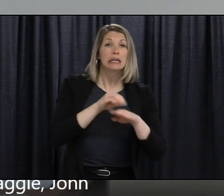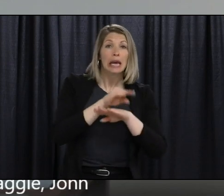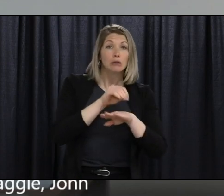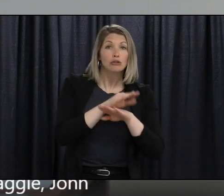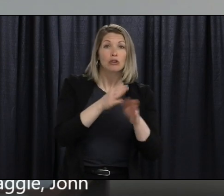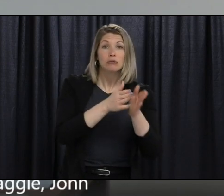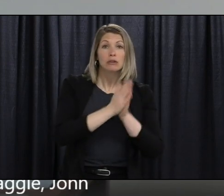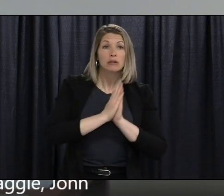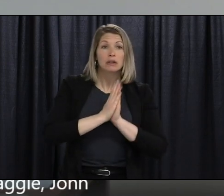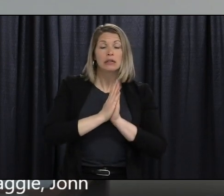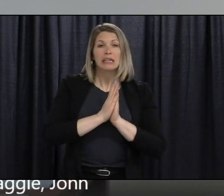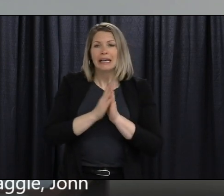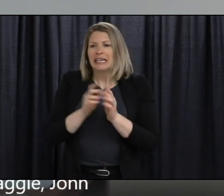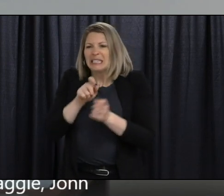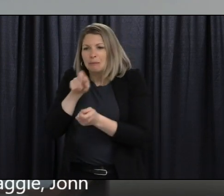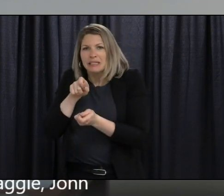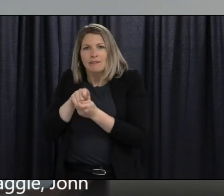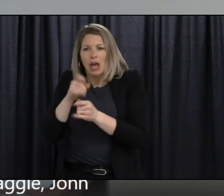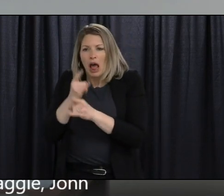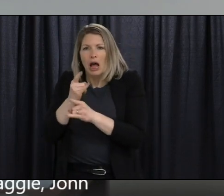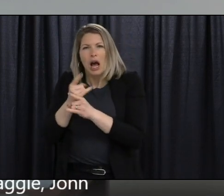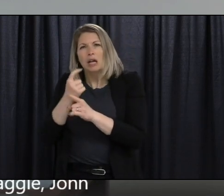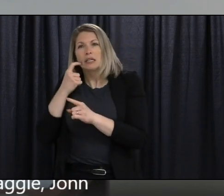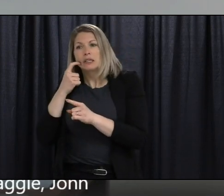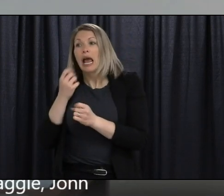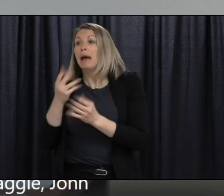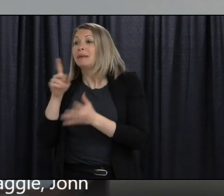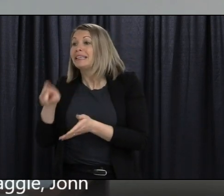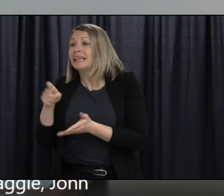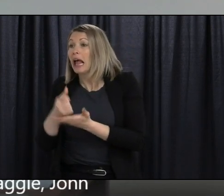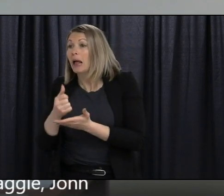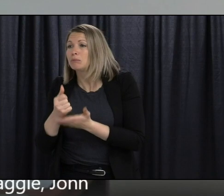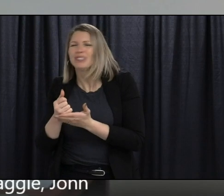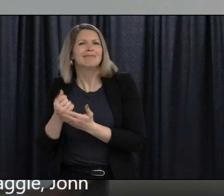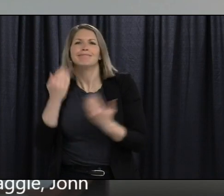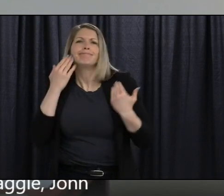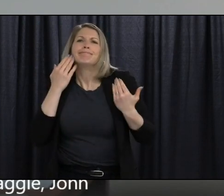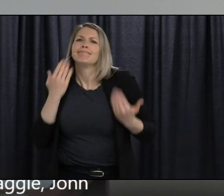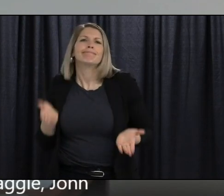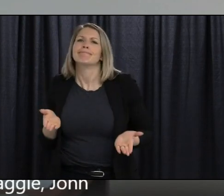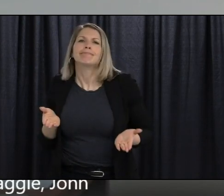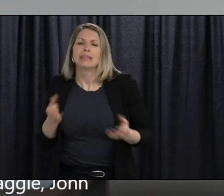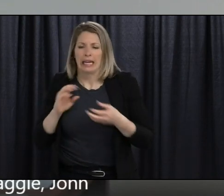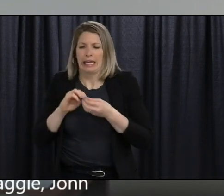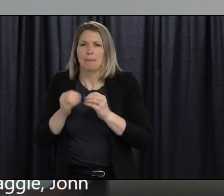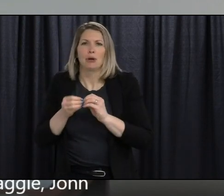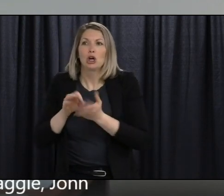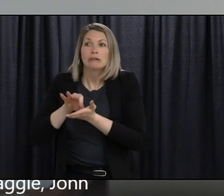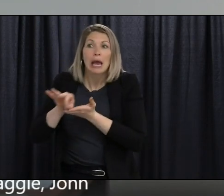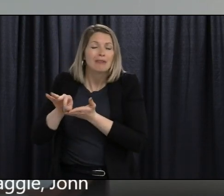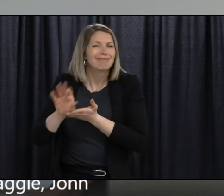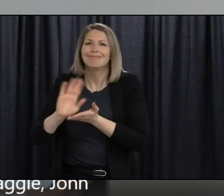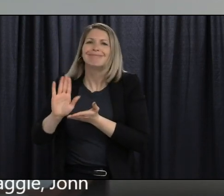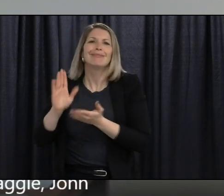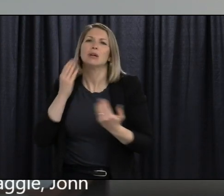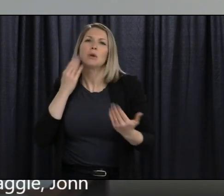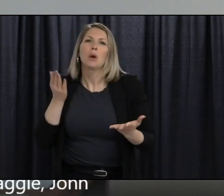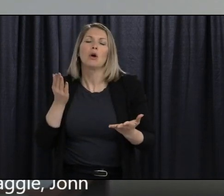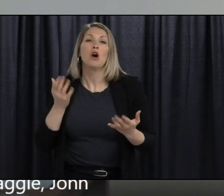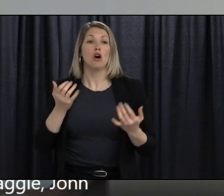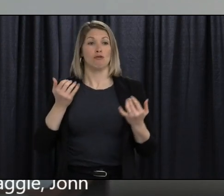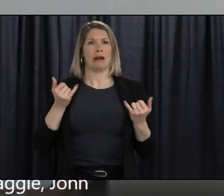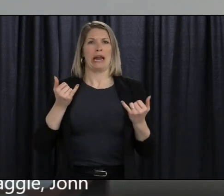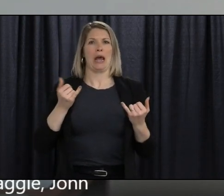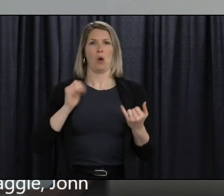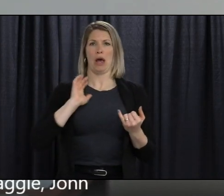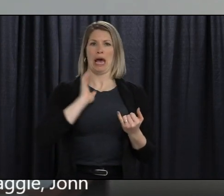specifically alcohol addiction. What we do have is an impression from our data that